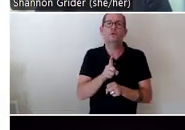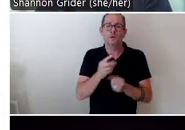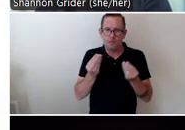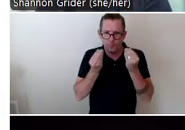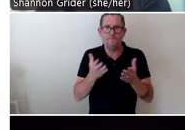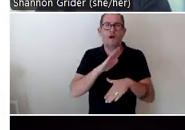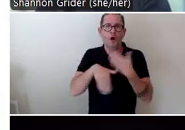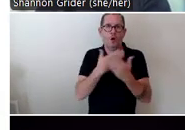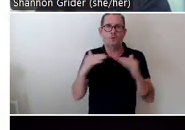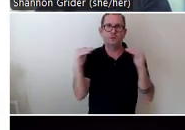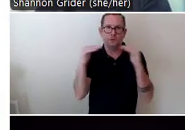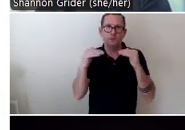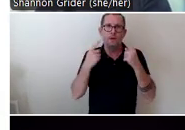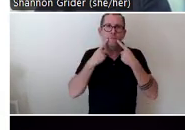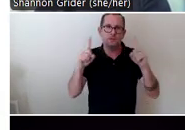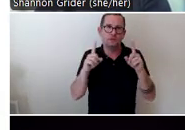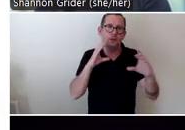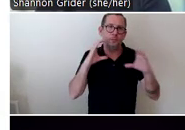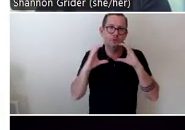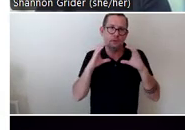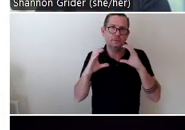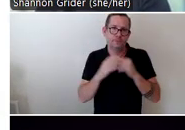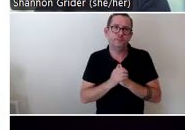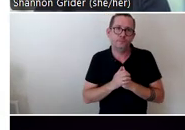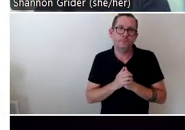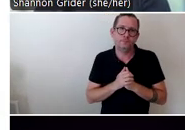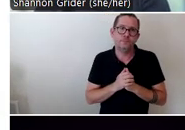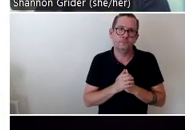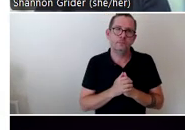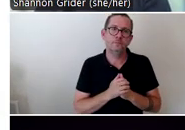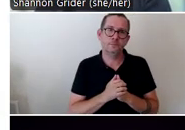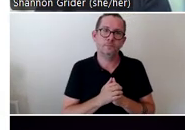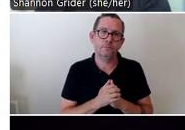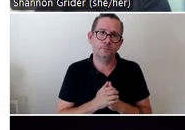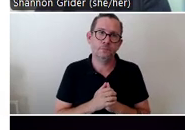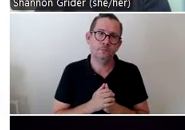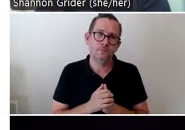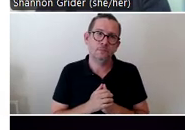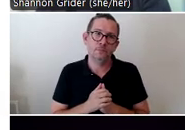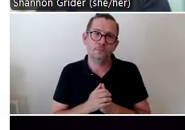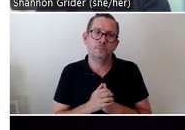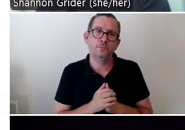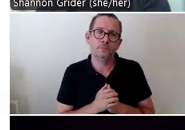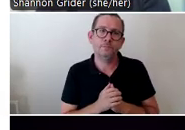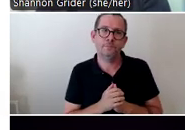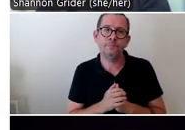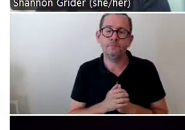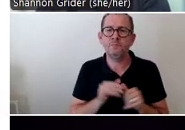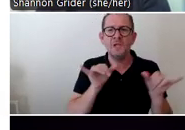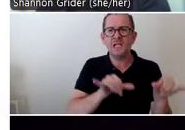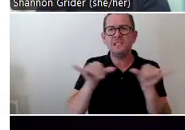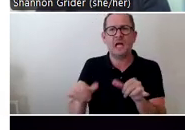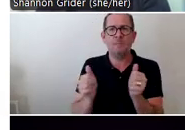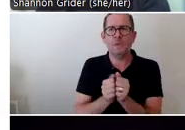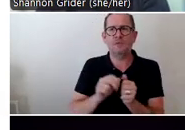I left the room. I needed to be kept apprised of the communication that was going on. Providing an interpreter would help make sure that that was